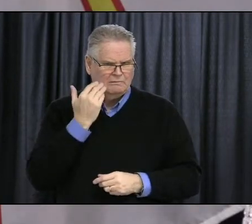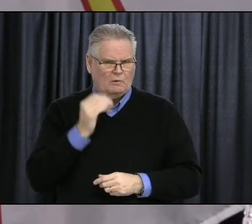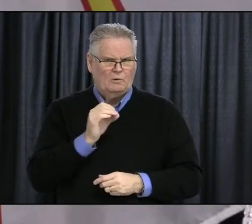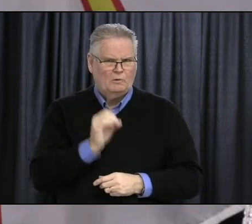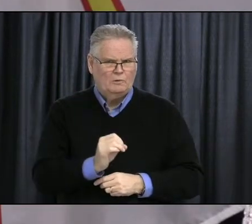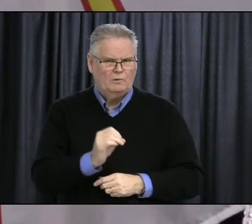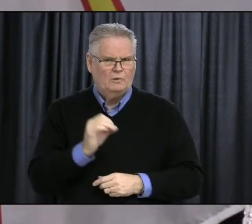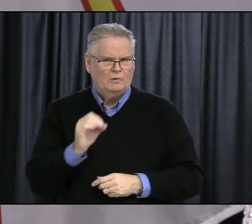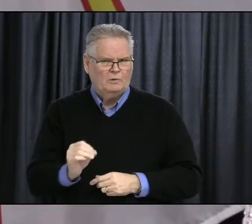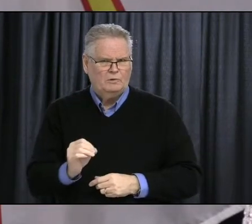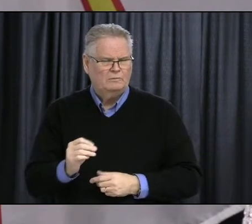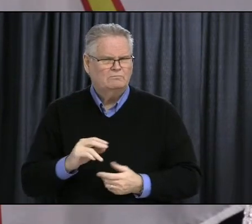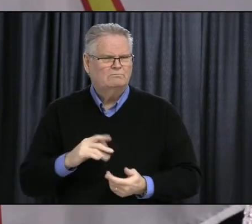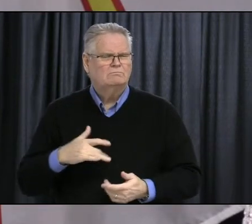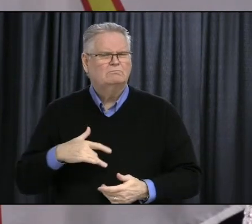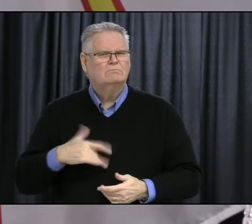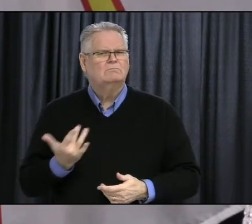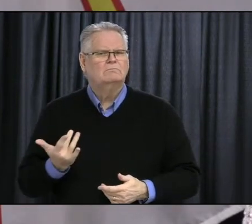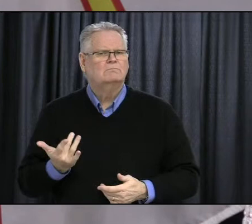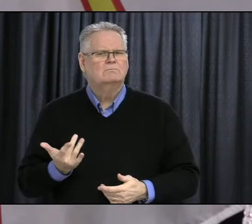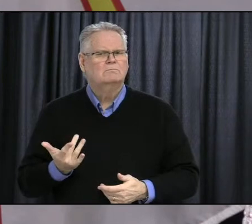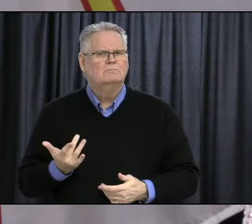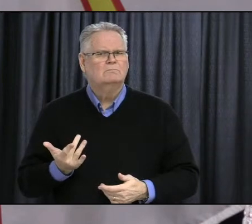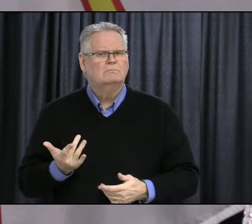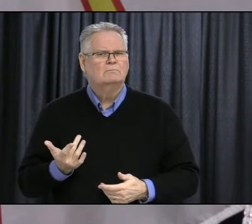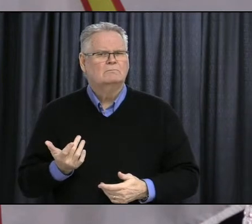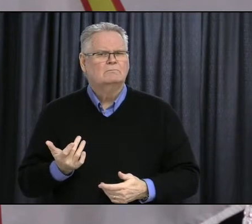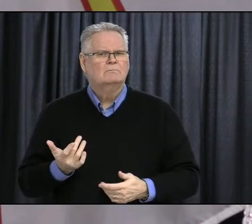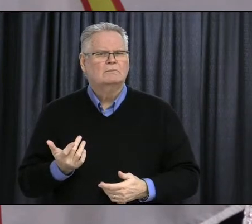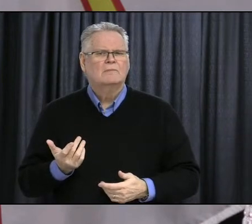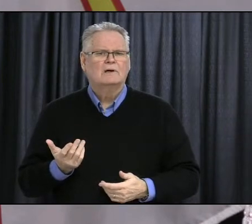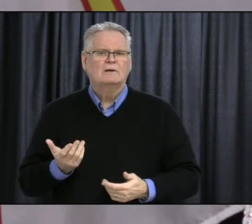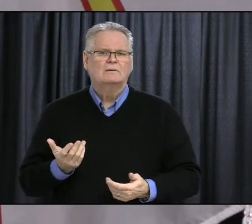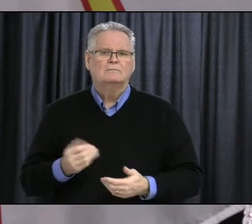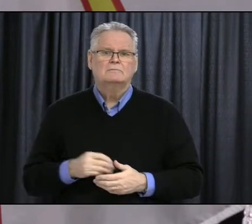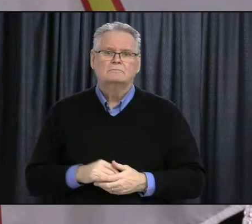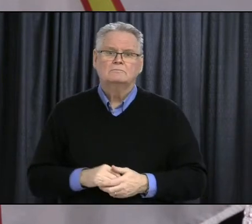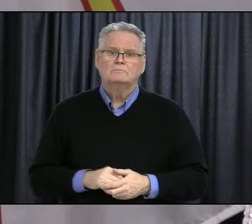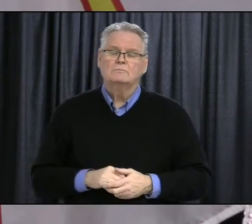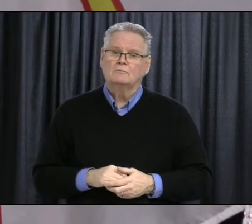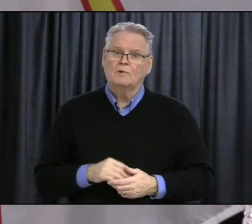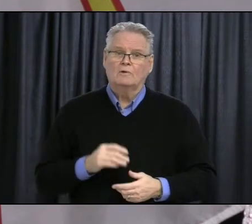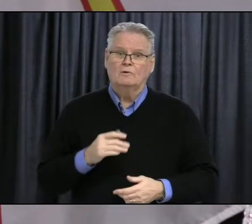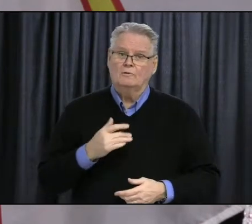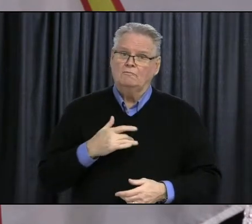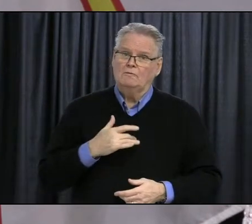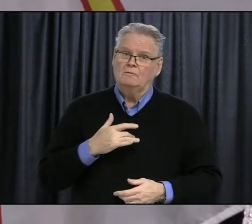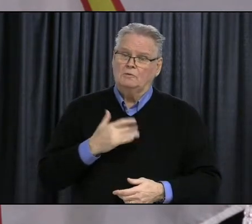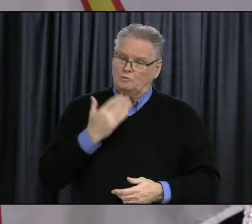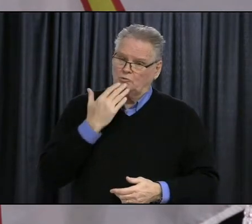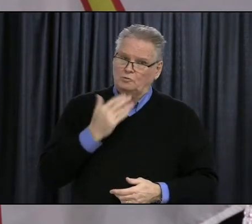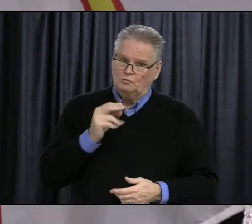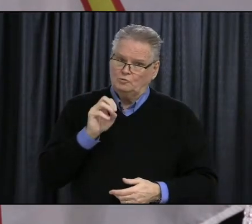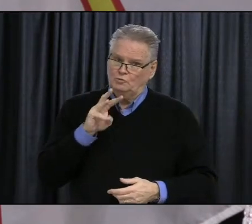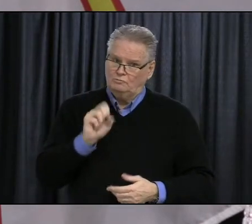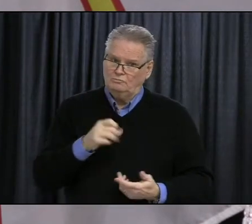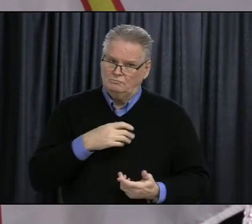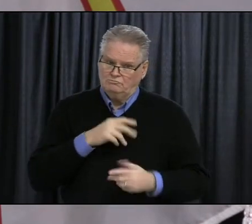certainly, it's reassuring that we're not finding new cases, but it doesn't mean that there won't be cases that pop